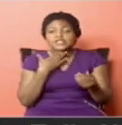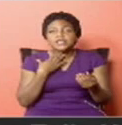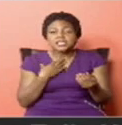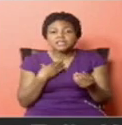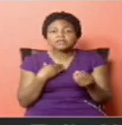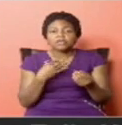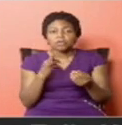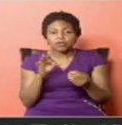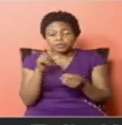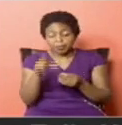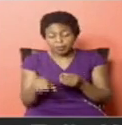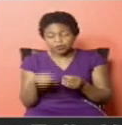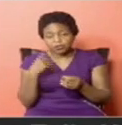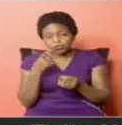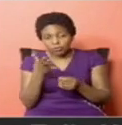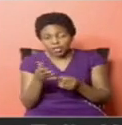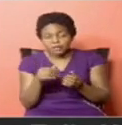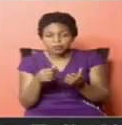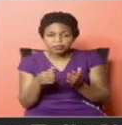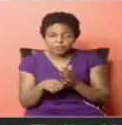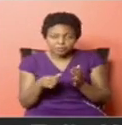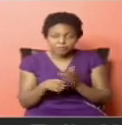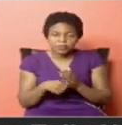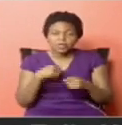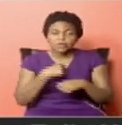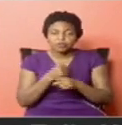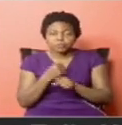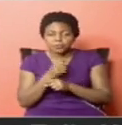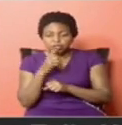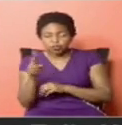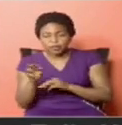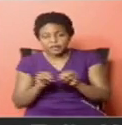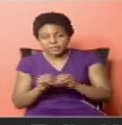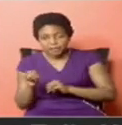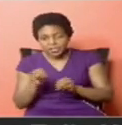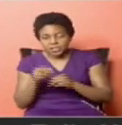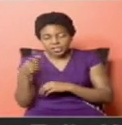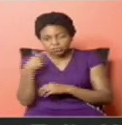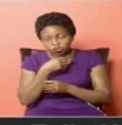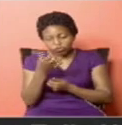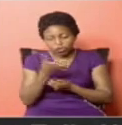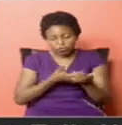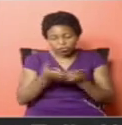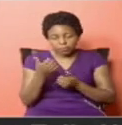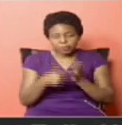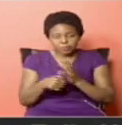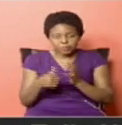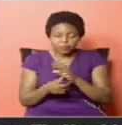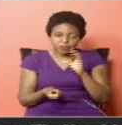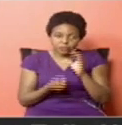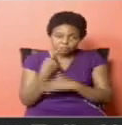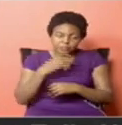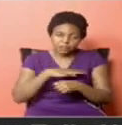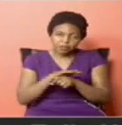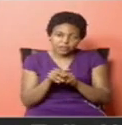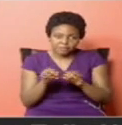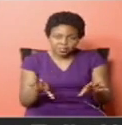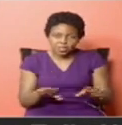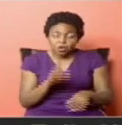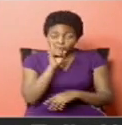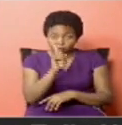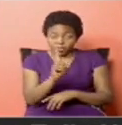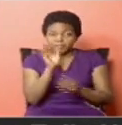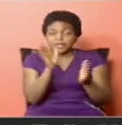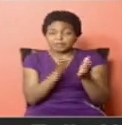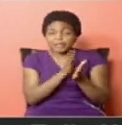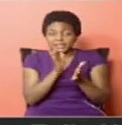most affected persons, to enable them cope with and manage the socioeconomic effects of COVID-19. One of the emergency